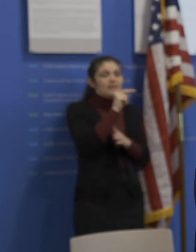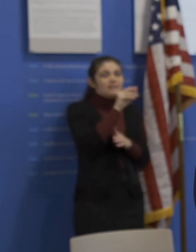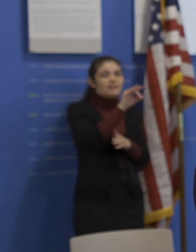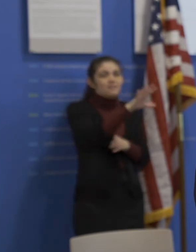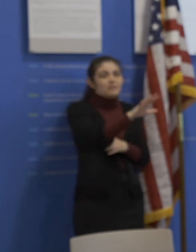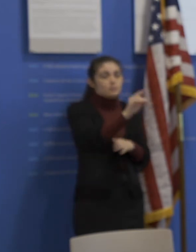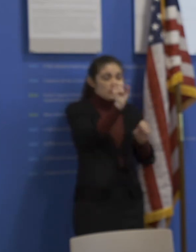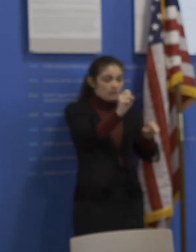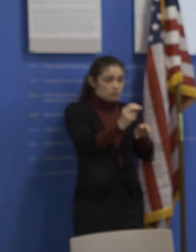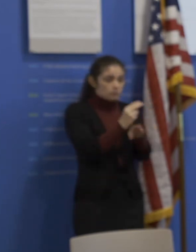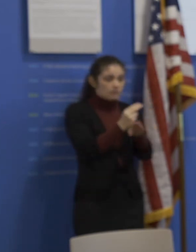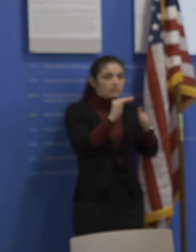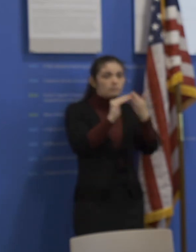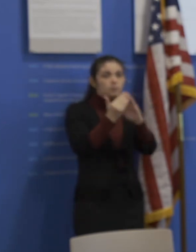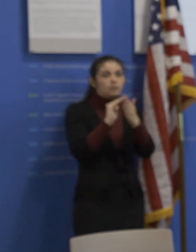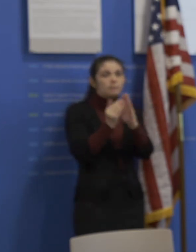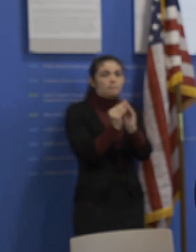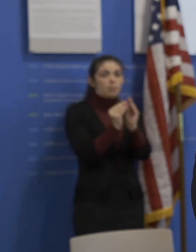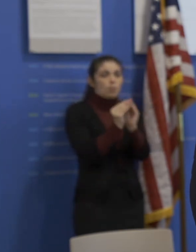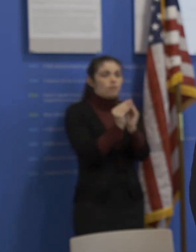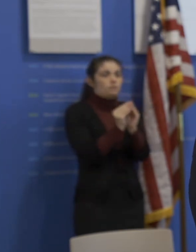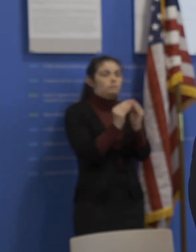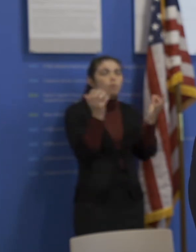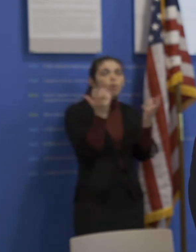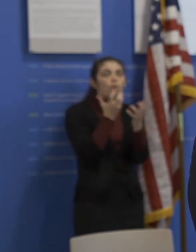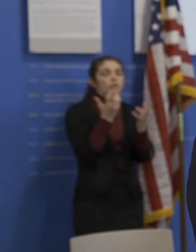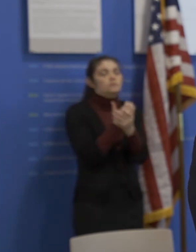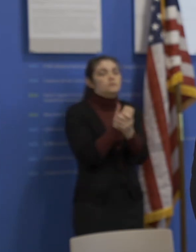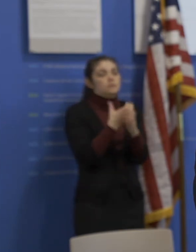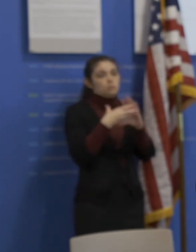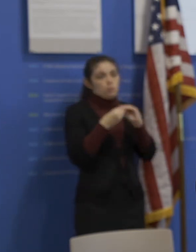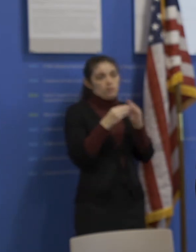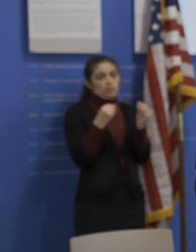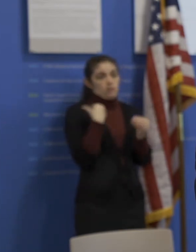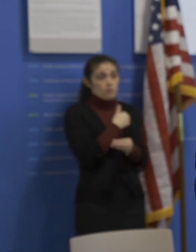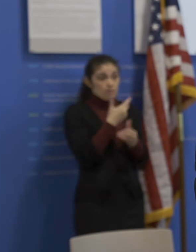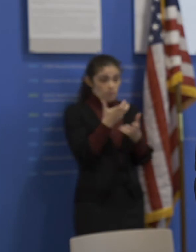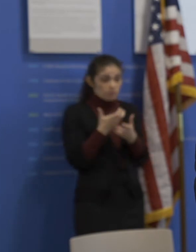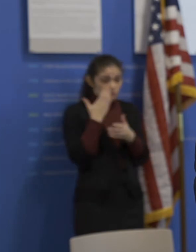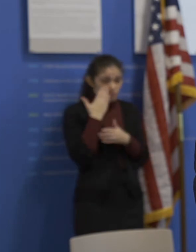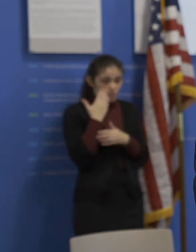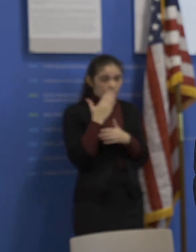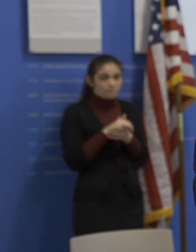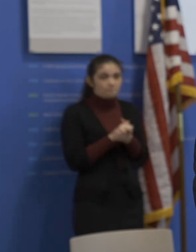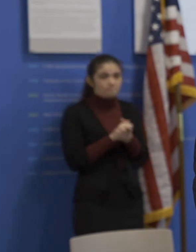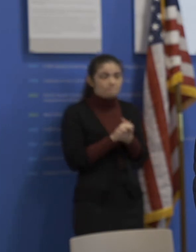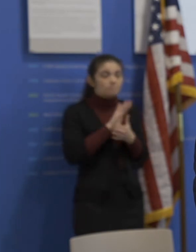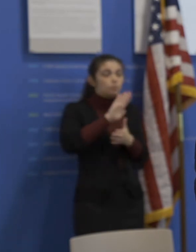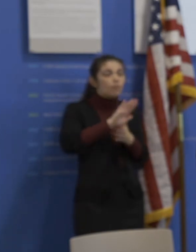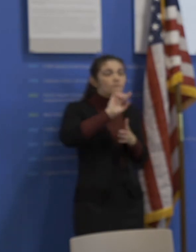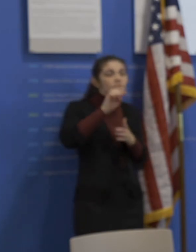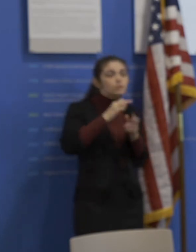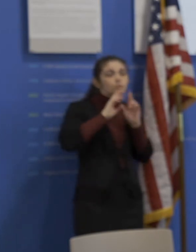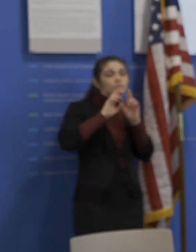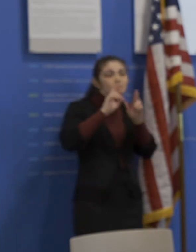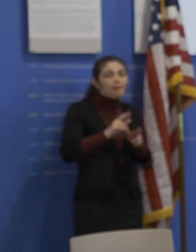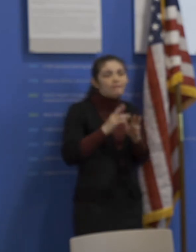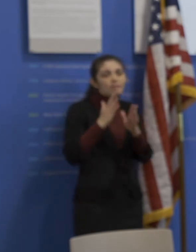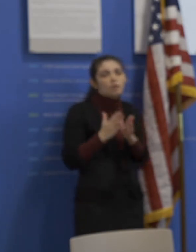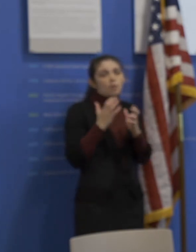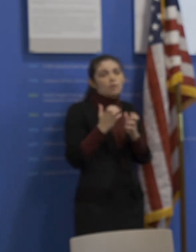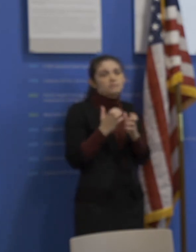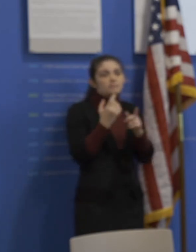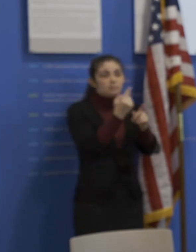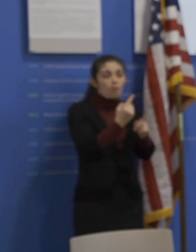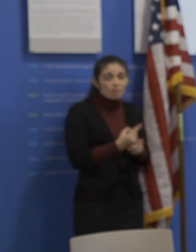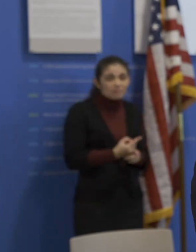available to be used in the community. An incredible story. So we want you to remember that your first responders, we want them to be